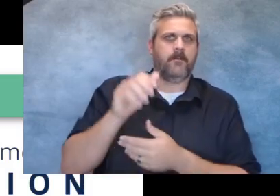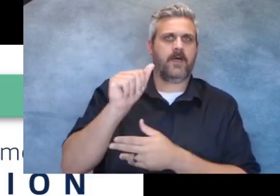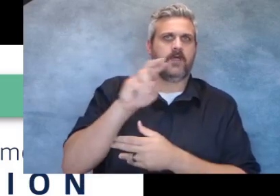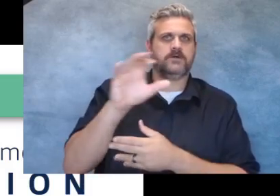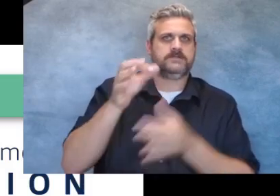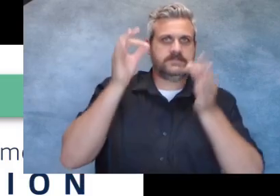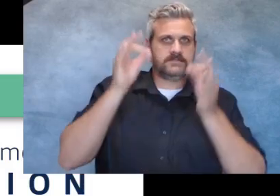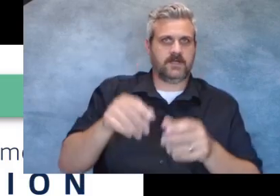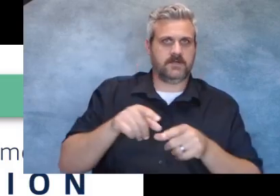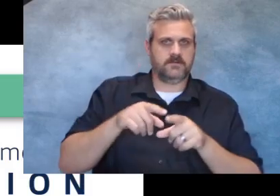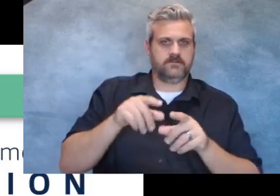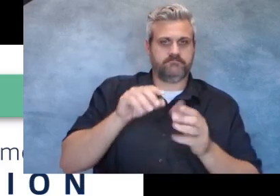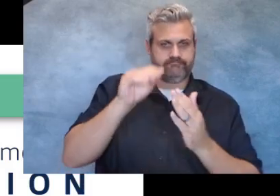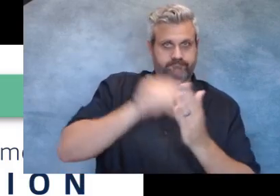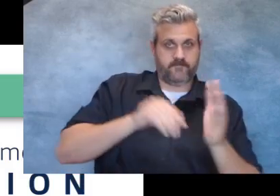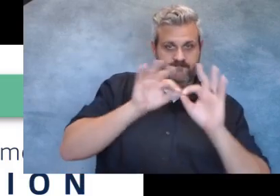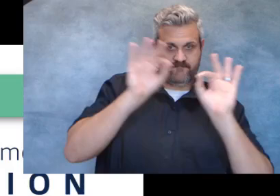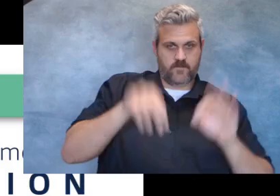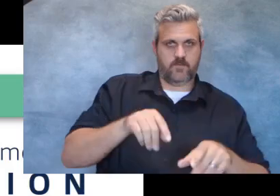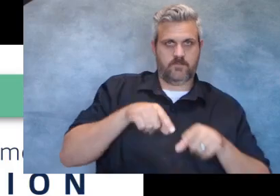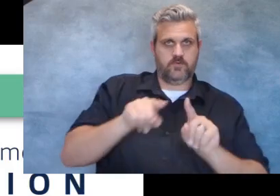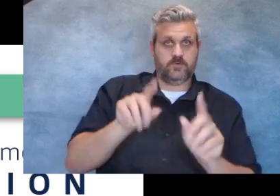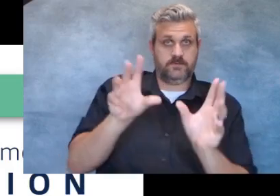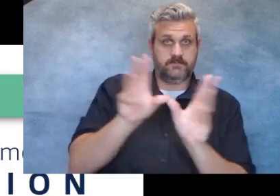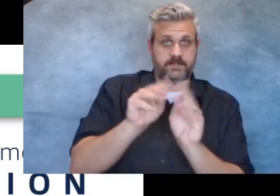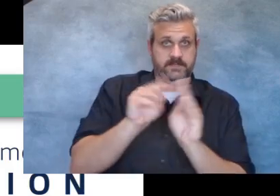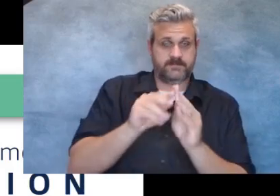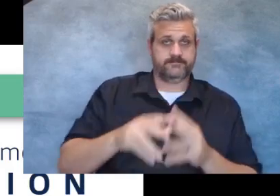form during the meeting.